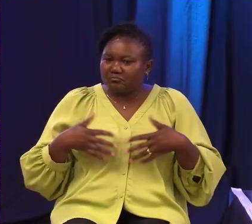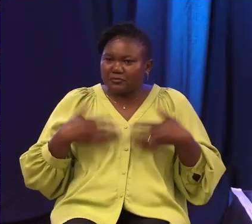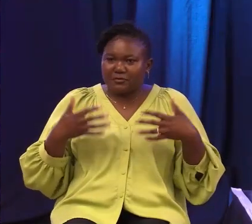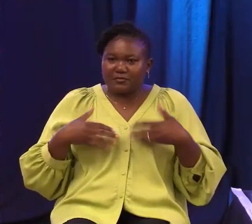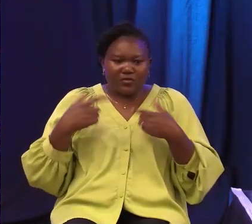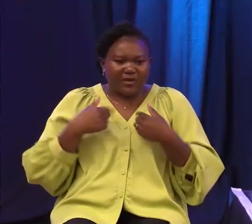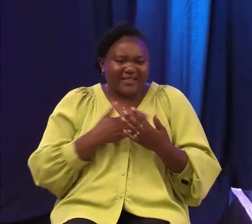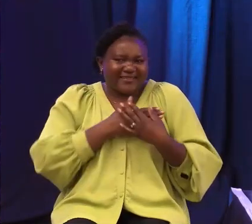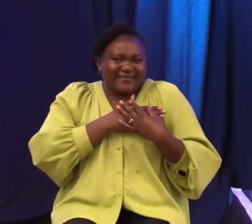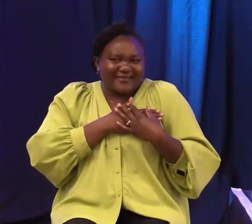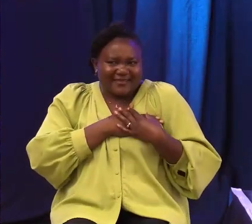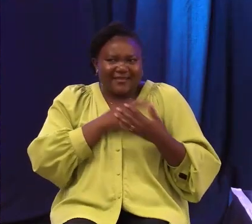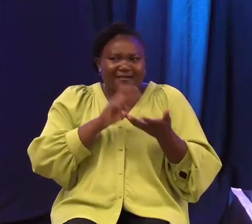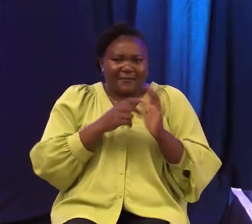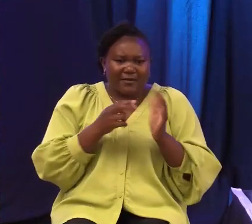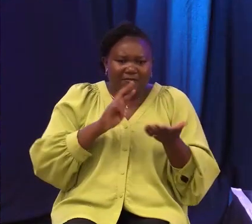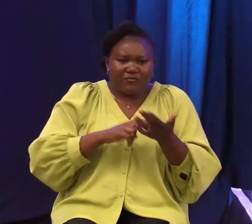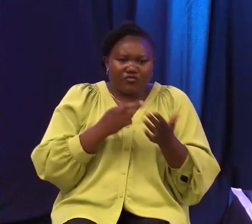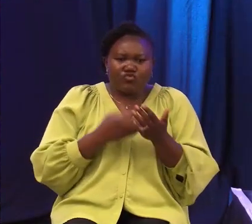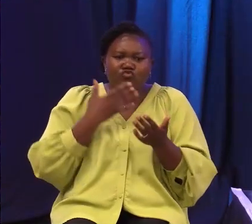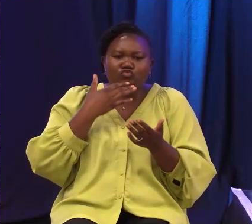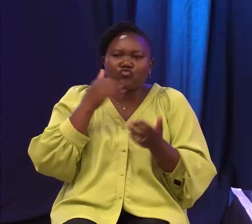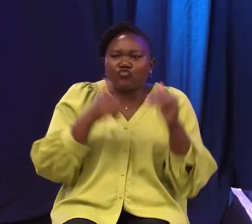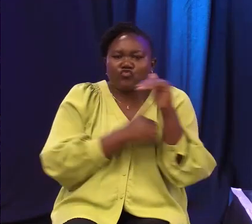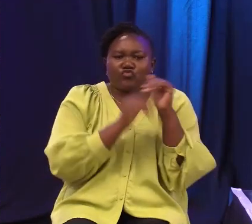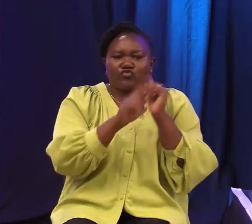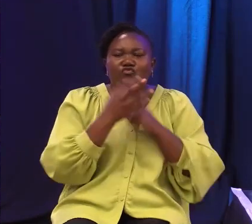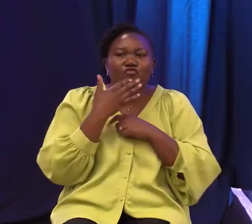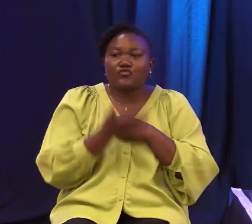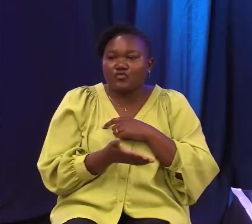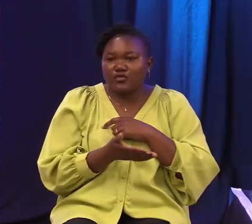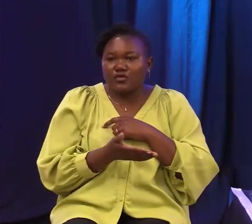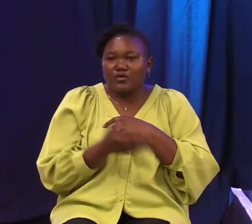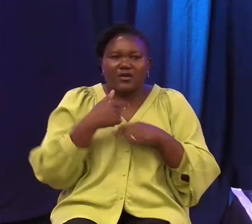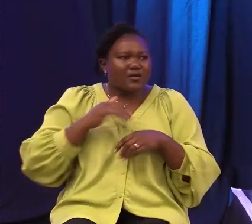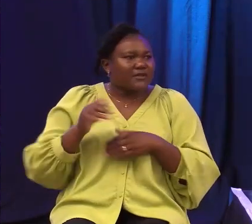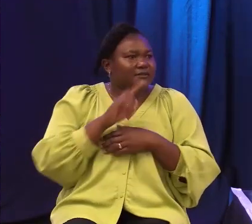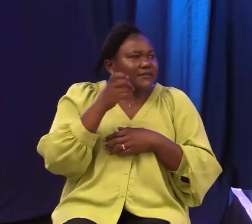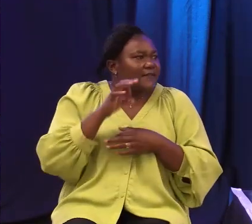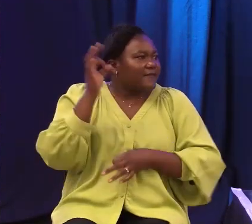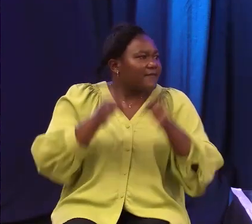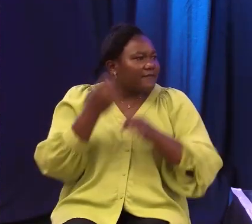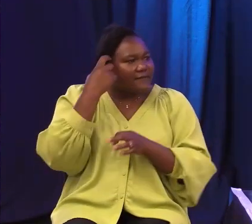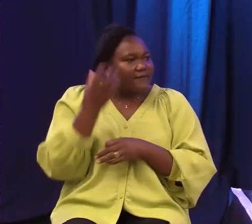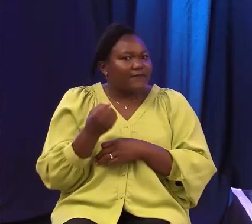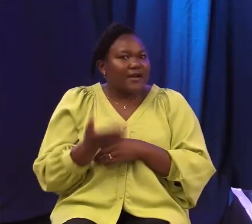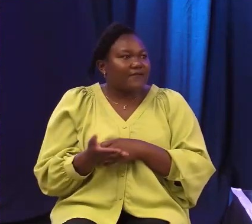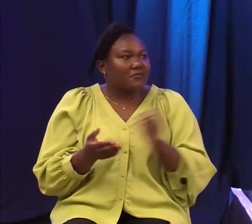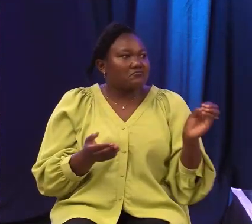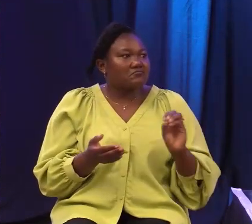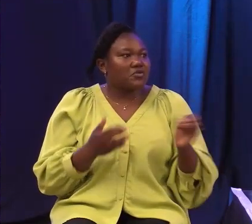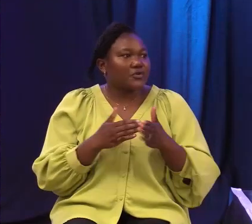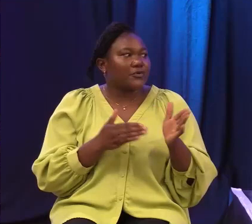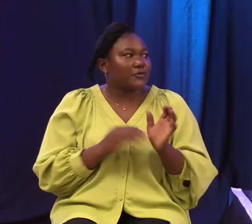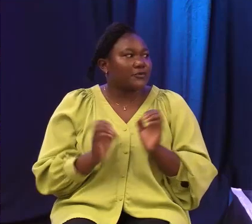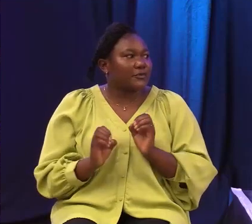love it. It represents who the office is. I just want to inquire whether the Ministry of Justice is here. Not yet. So I would